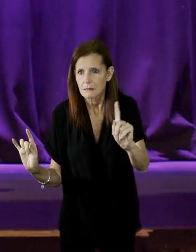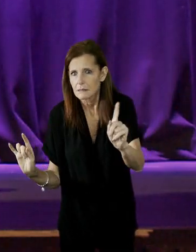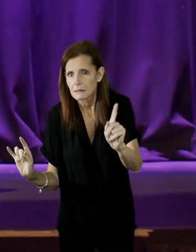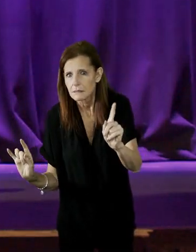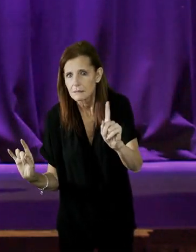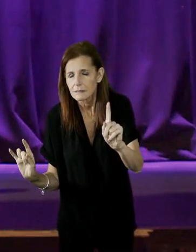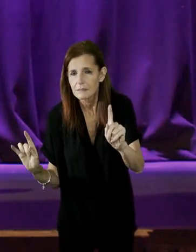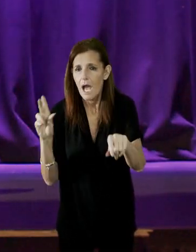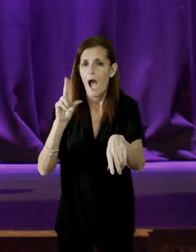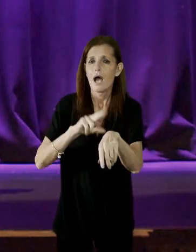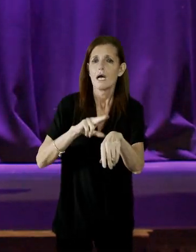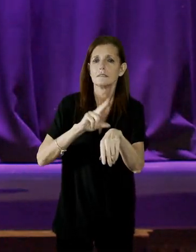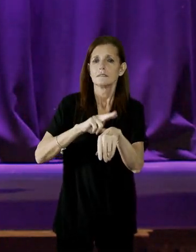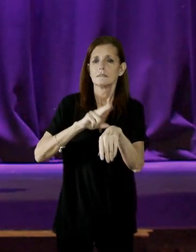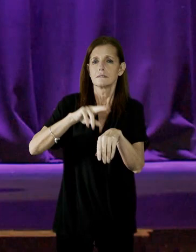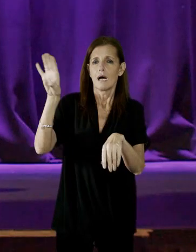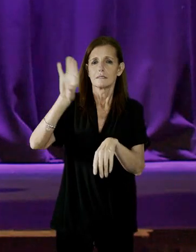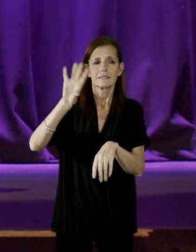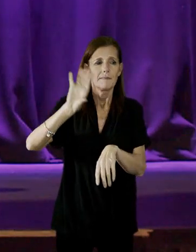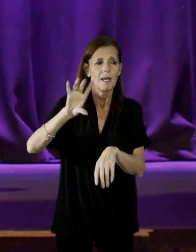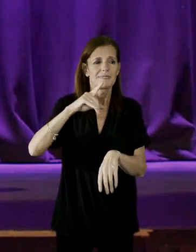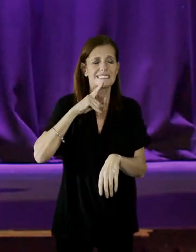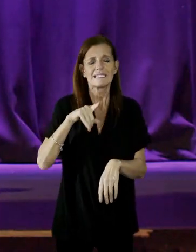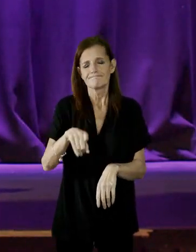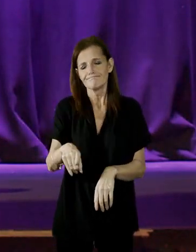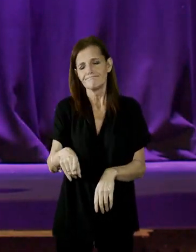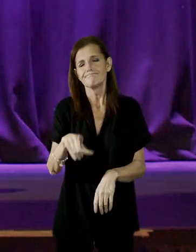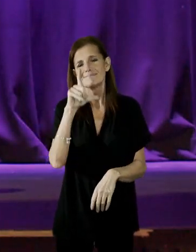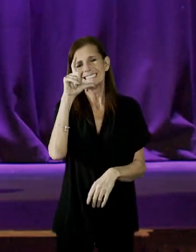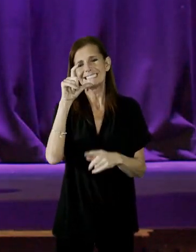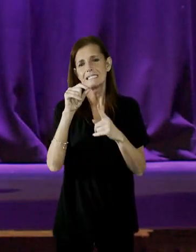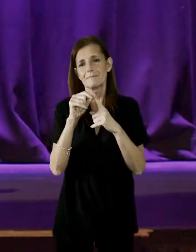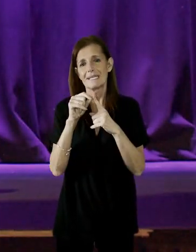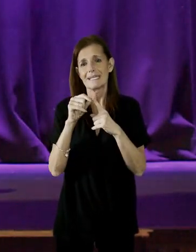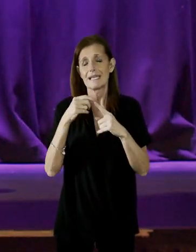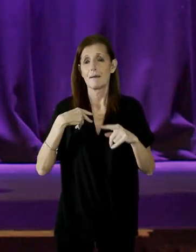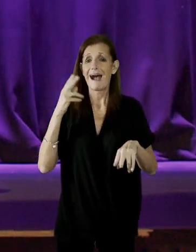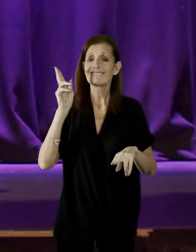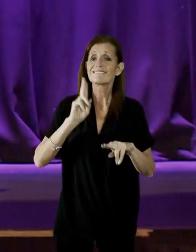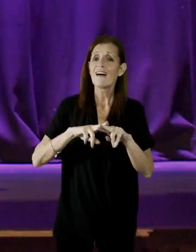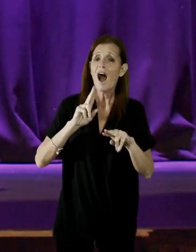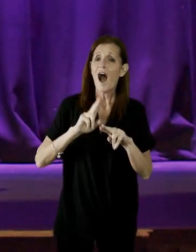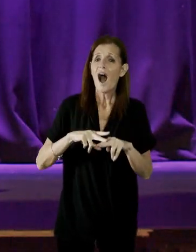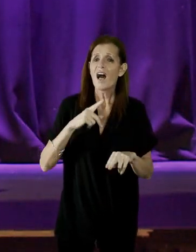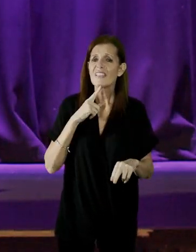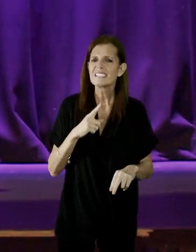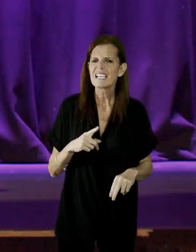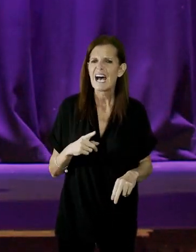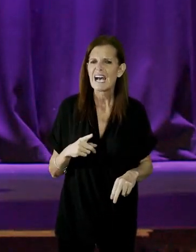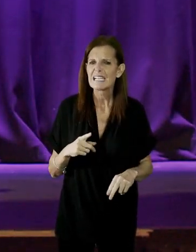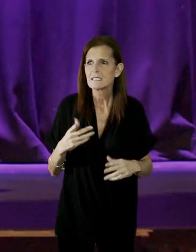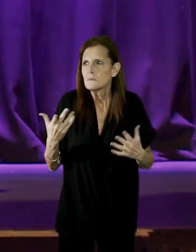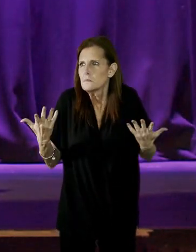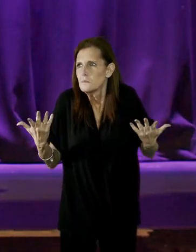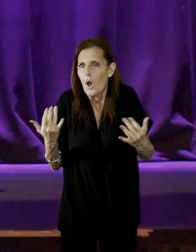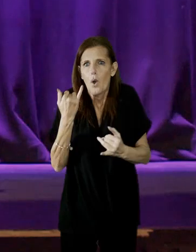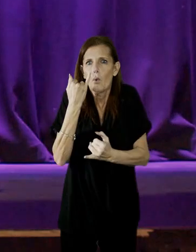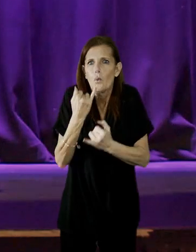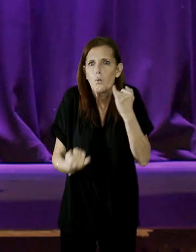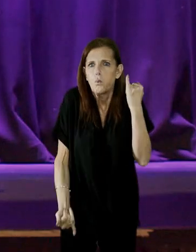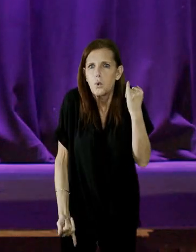your son has cerebral palsy. And my dad claims that he said, what's the worst that could happen? Not buying that for a